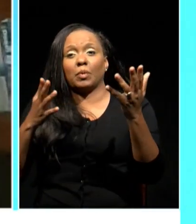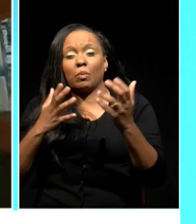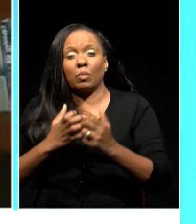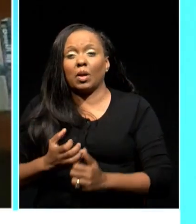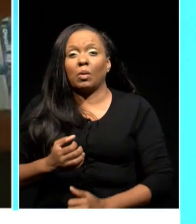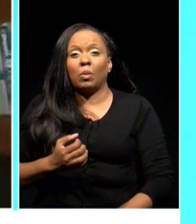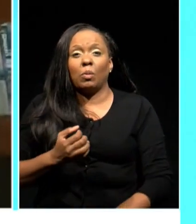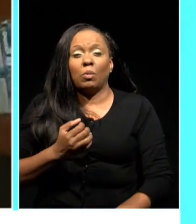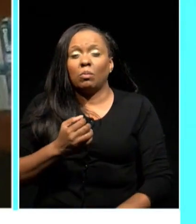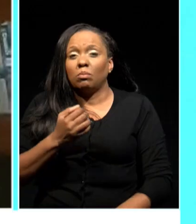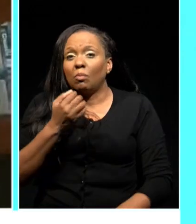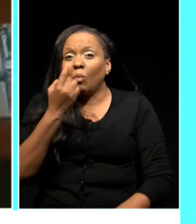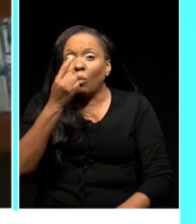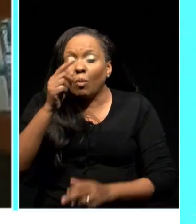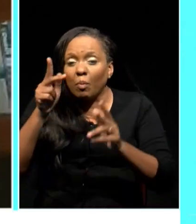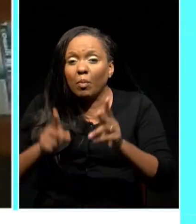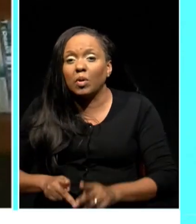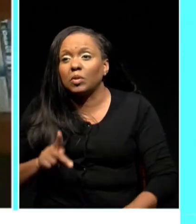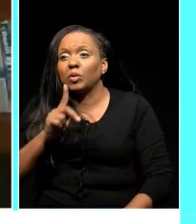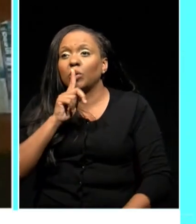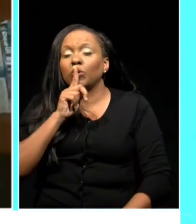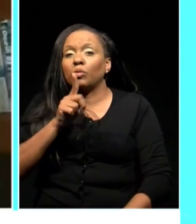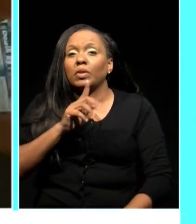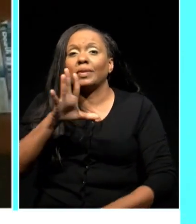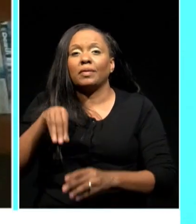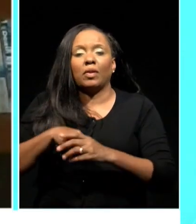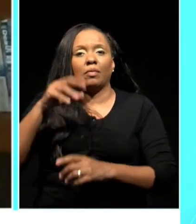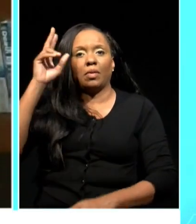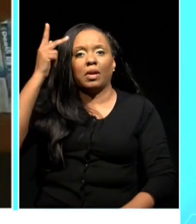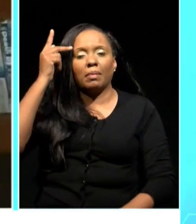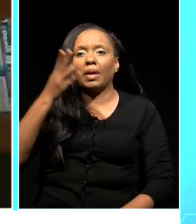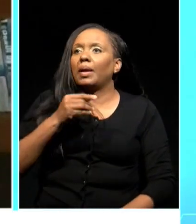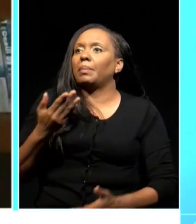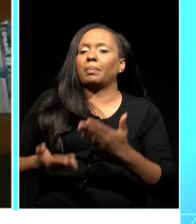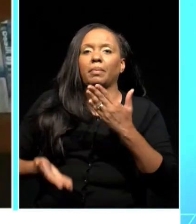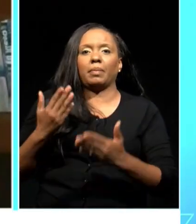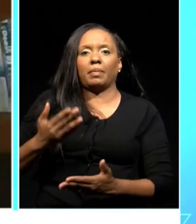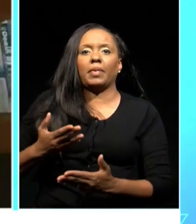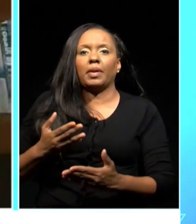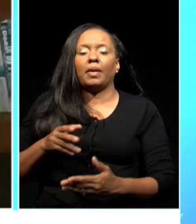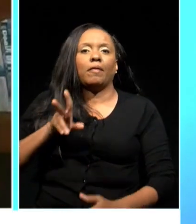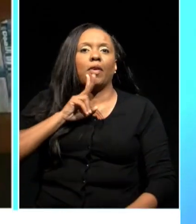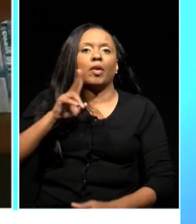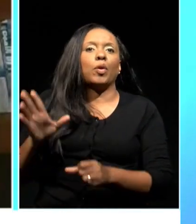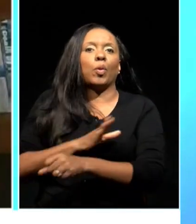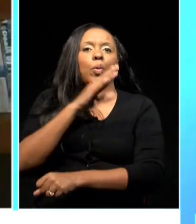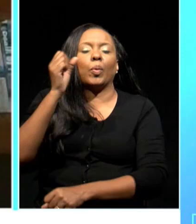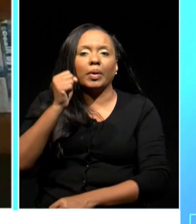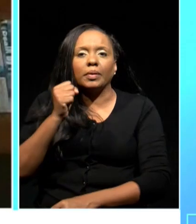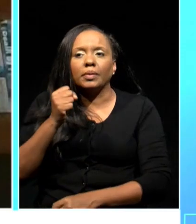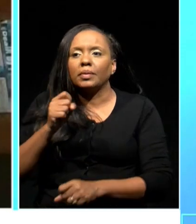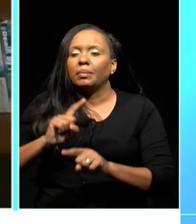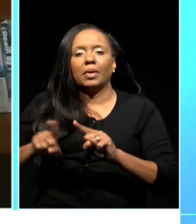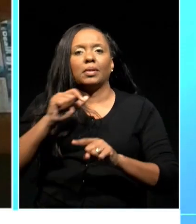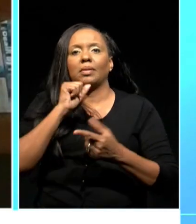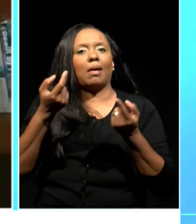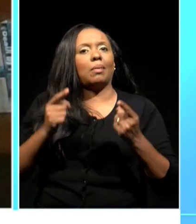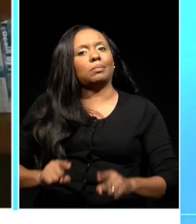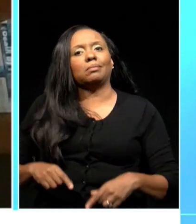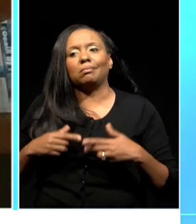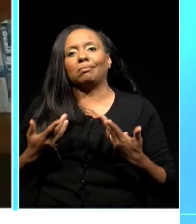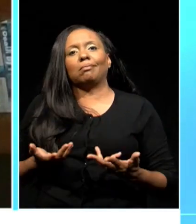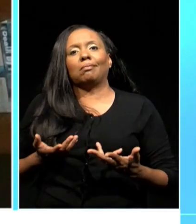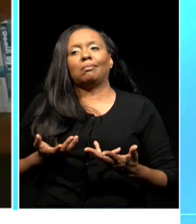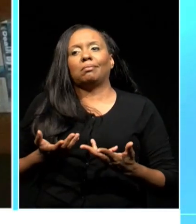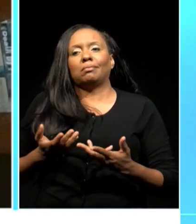parliament, and I guess in their case, preferably her, around which the party could claim some semblance of recovery. But it didn't happen. So this